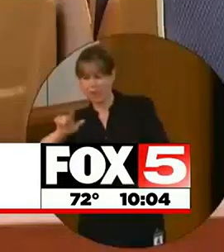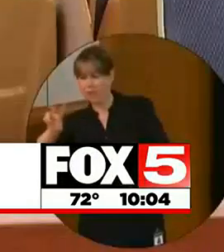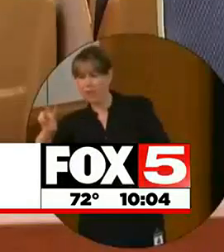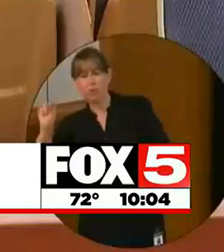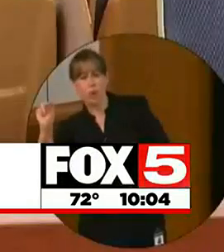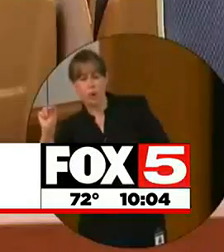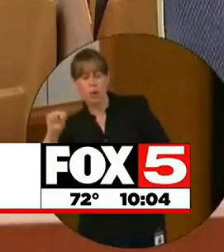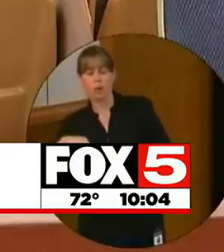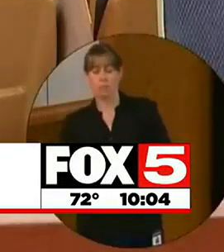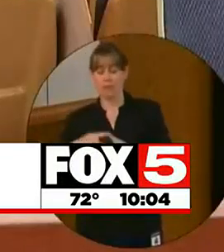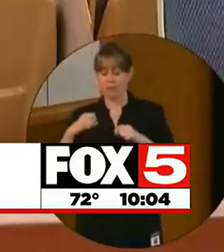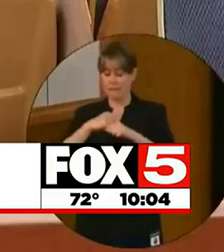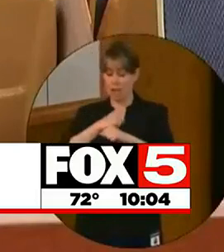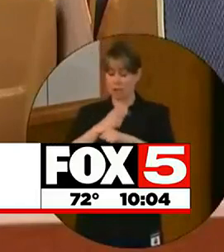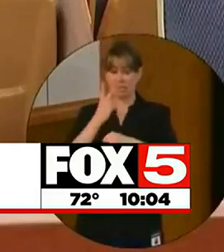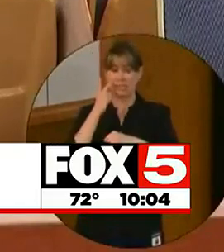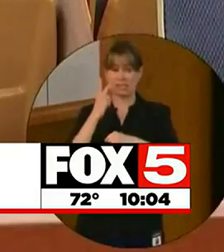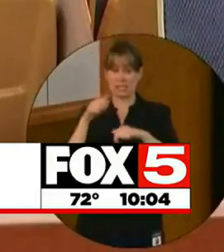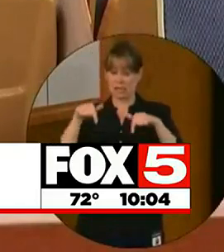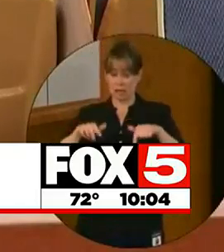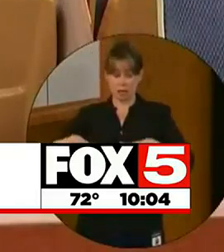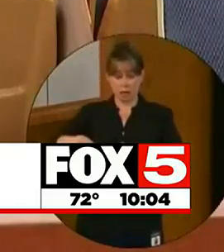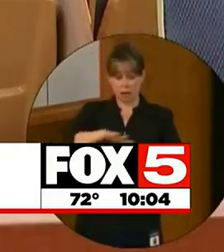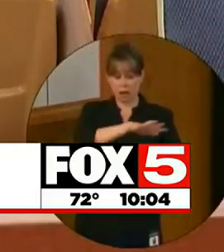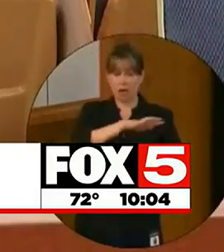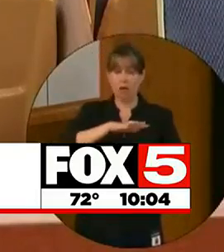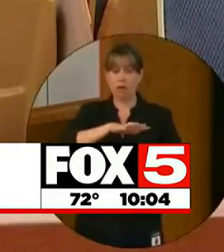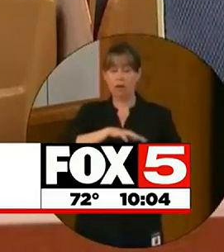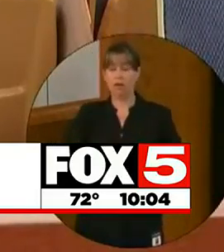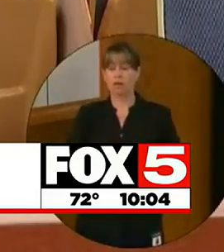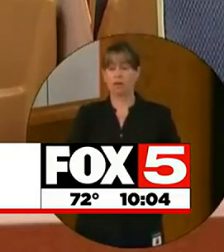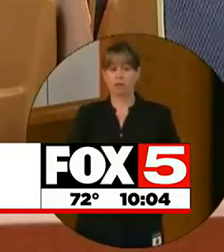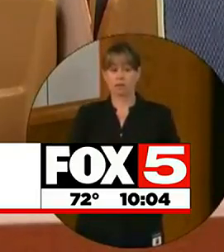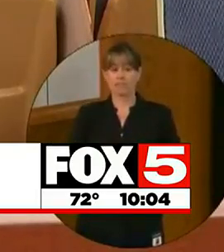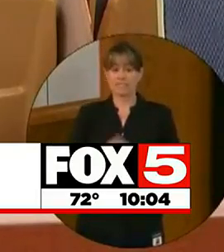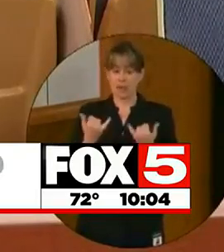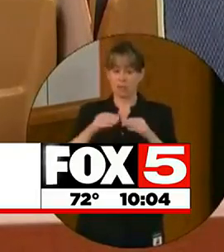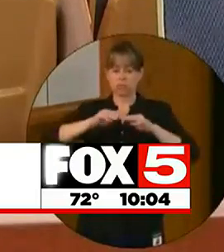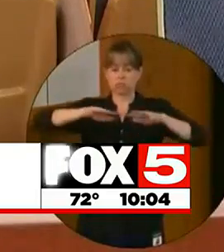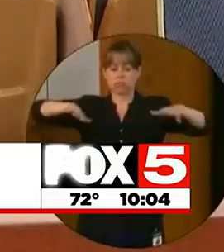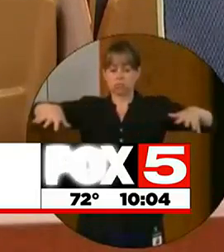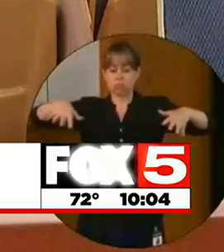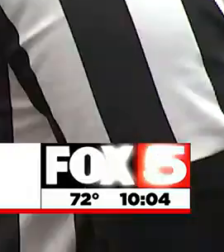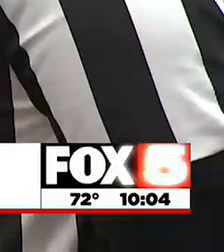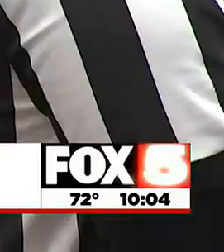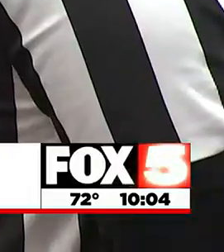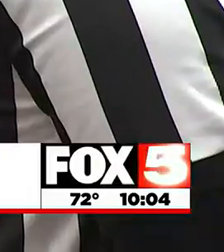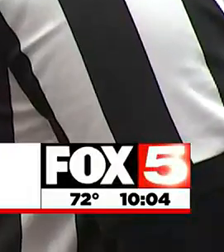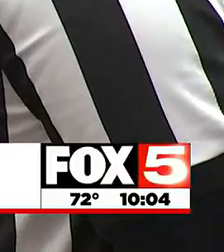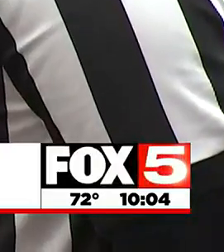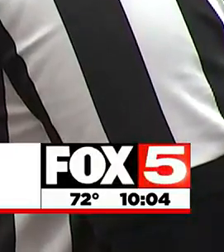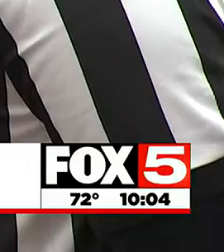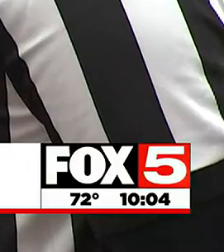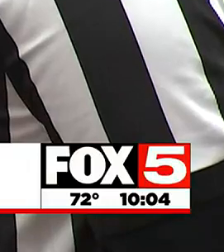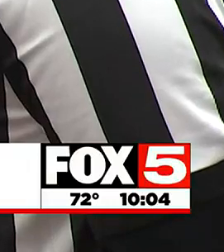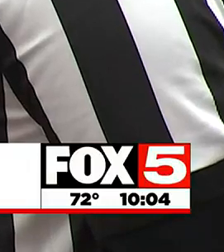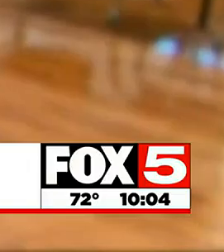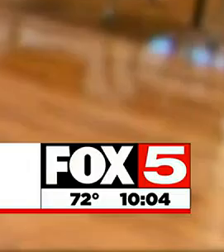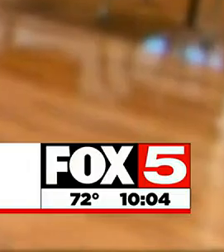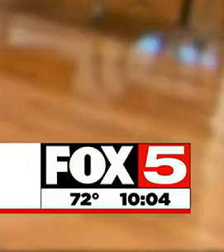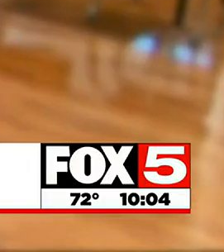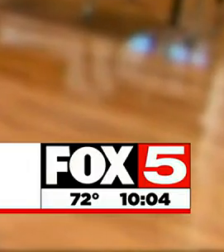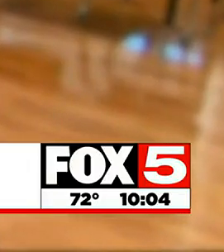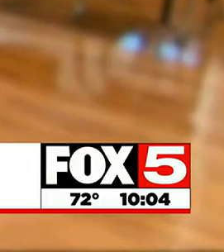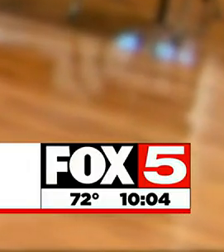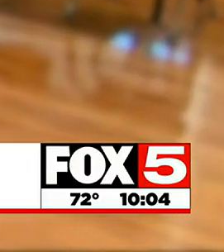The violence that we're seeing in our neighborhoods is now going into the schools. Troy Martinez, local founder of Dads in Schools, has